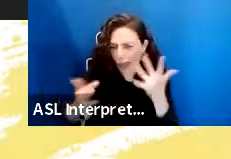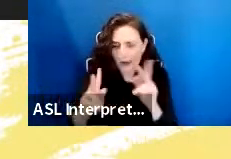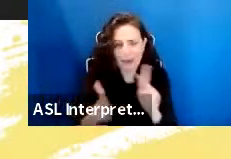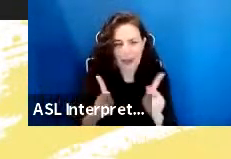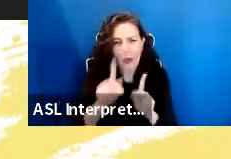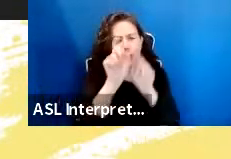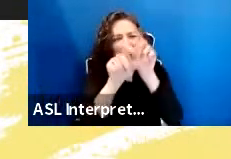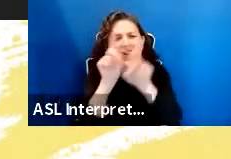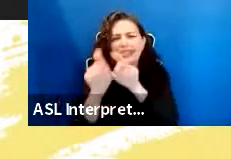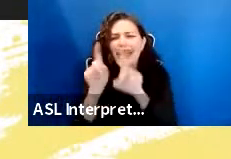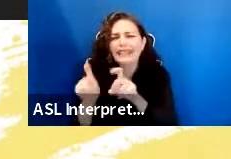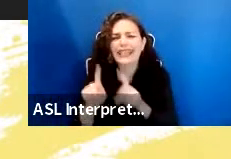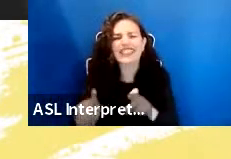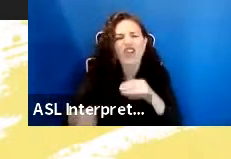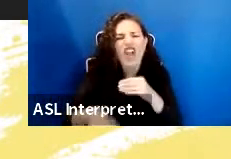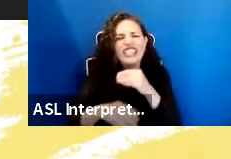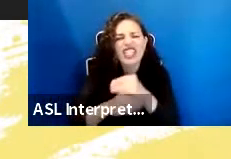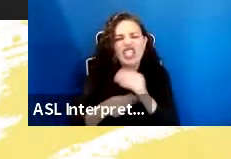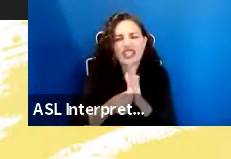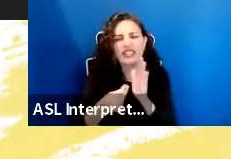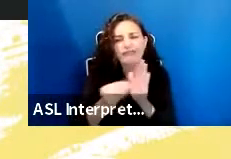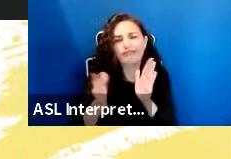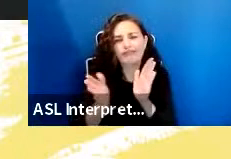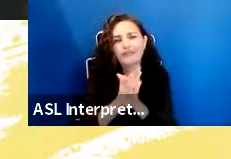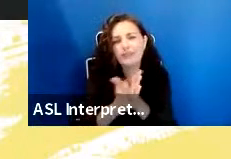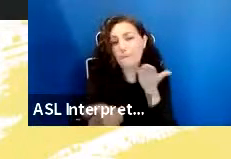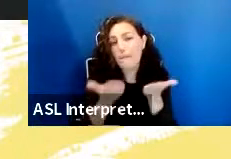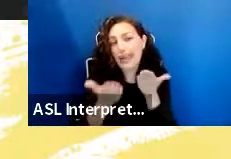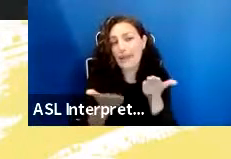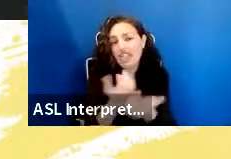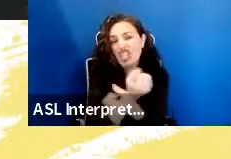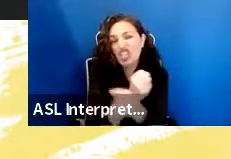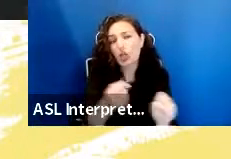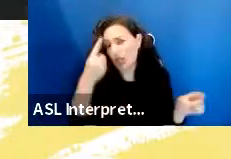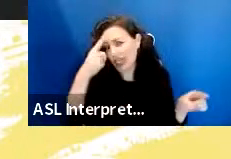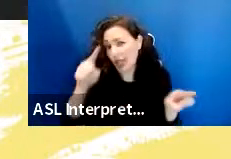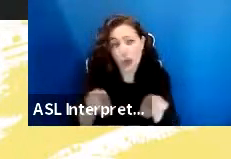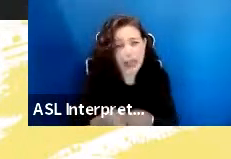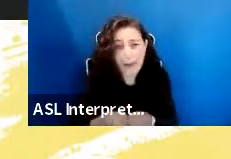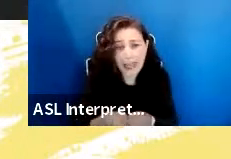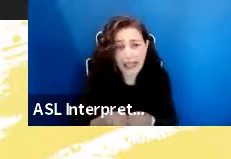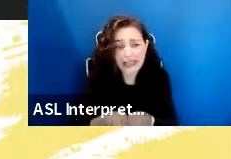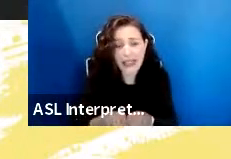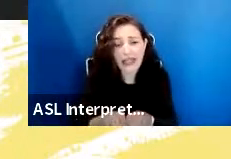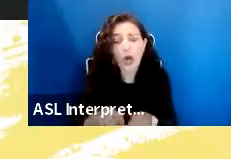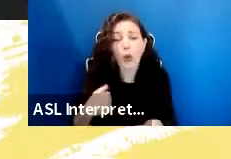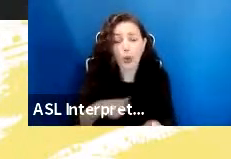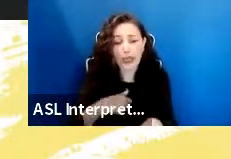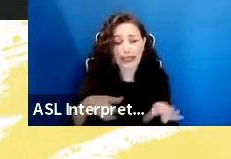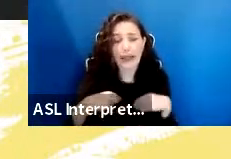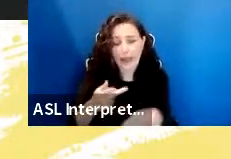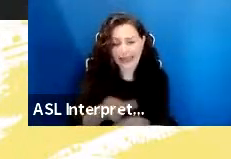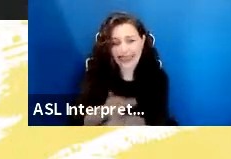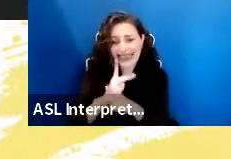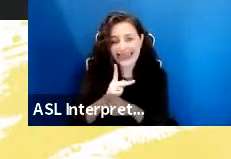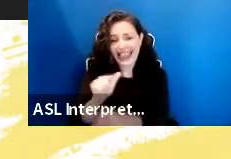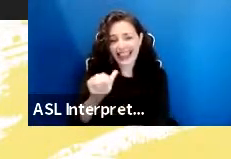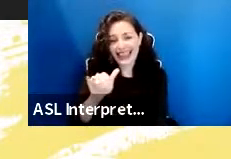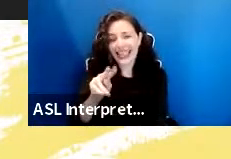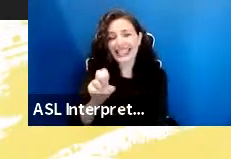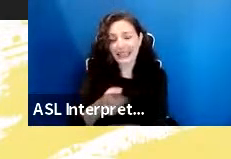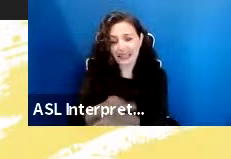documents. And it could be something like a security agreement. We take liens in some of our films and some